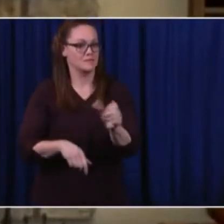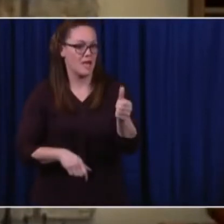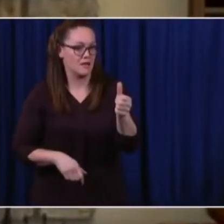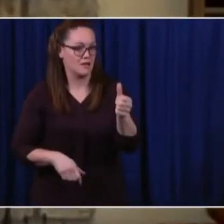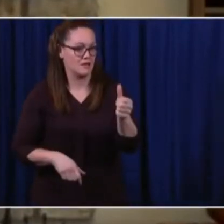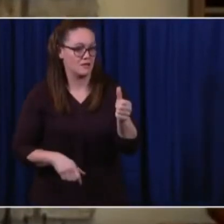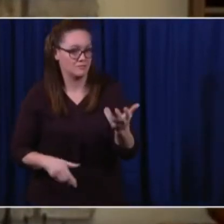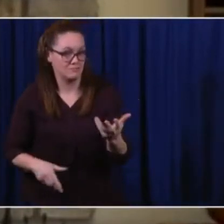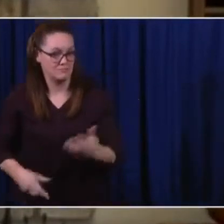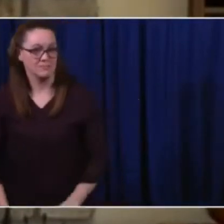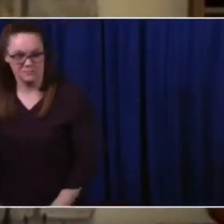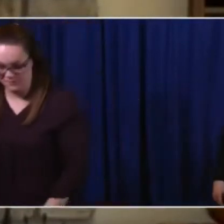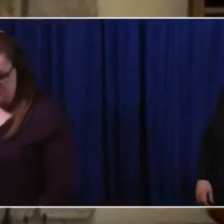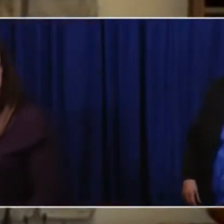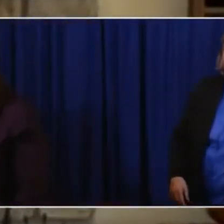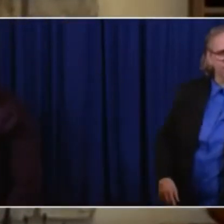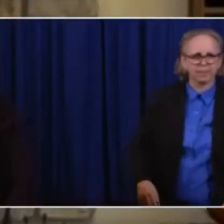o'clock.